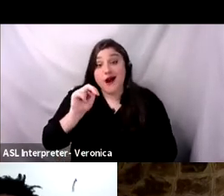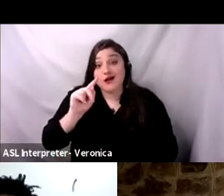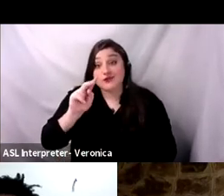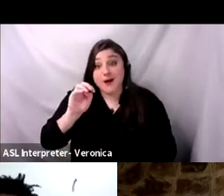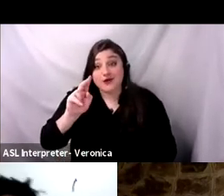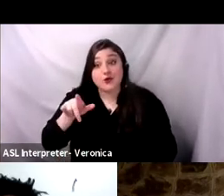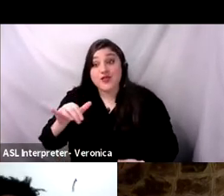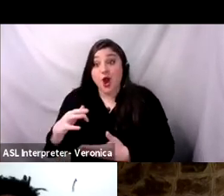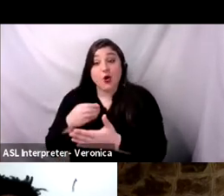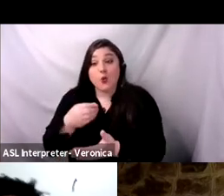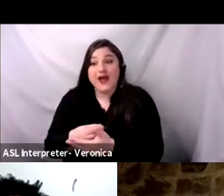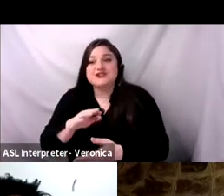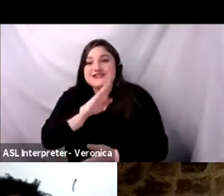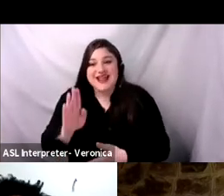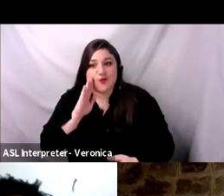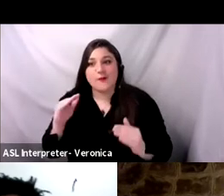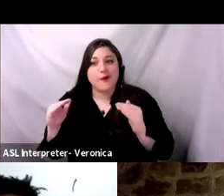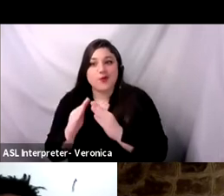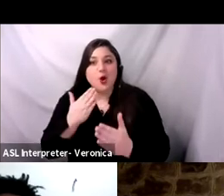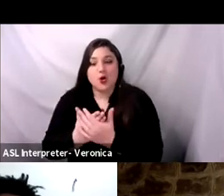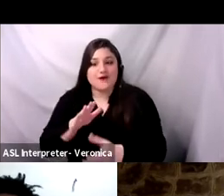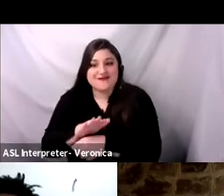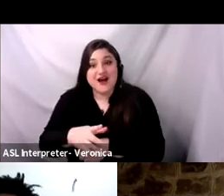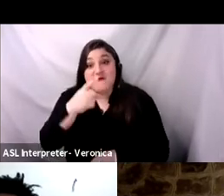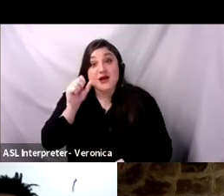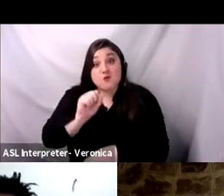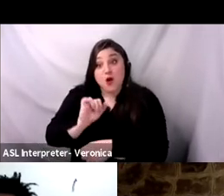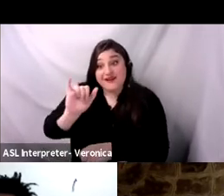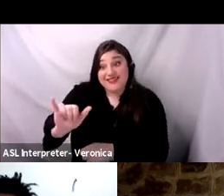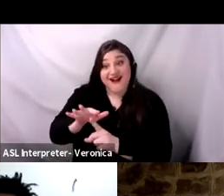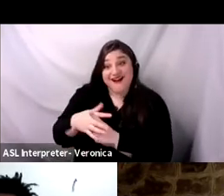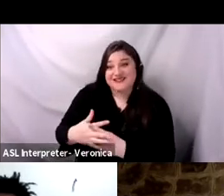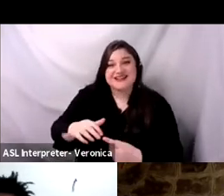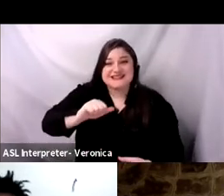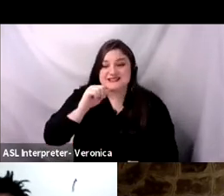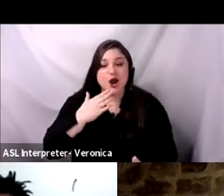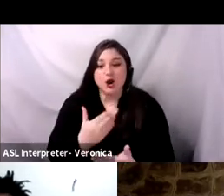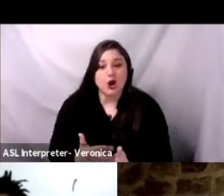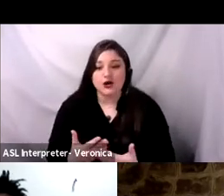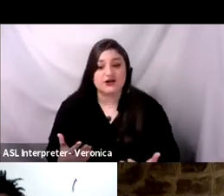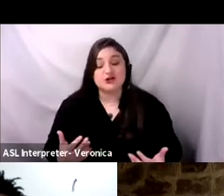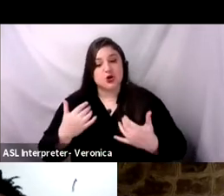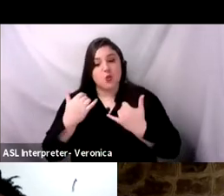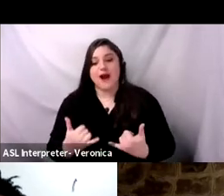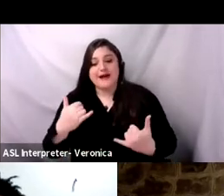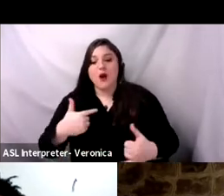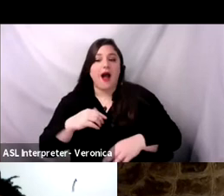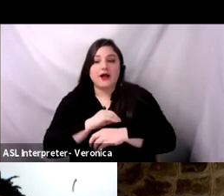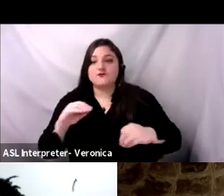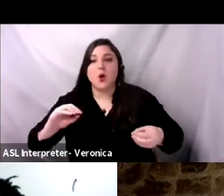so no number, I can't throw any number to that very question at the moment.